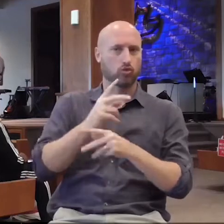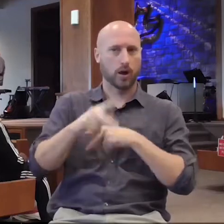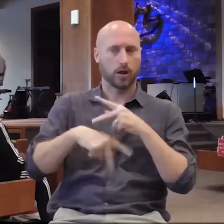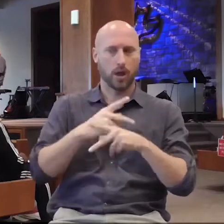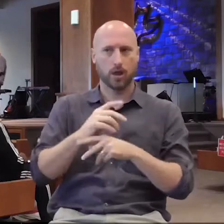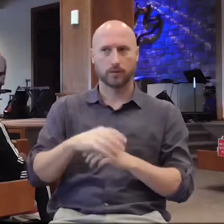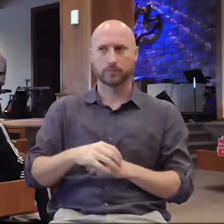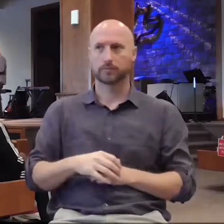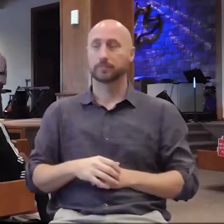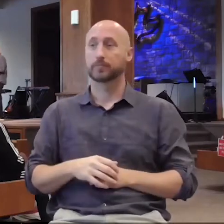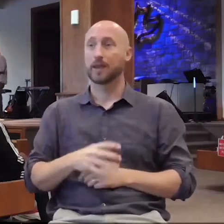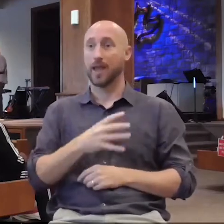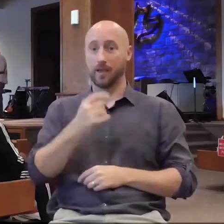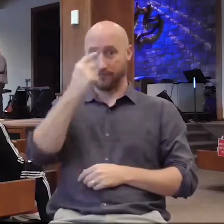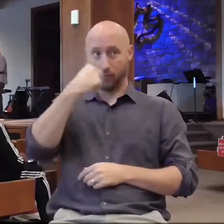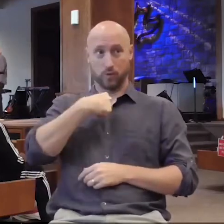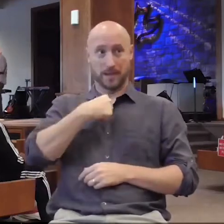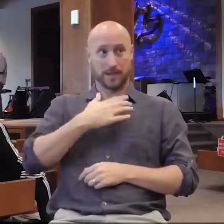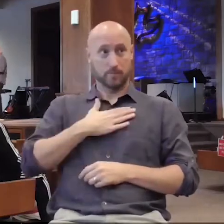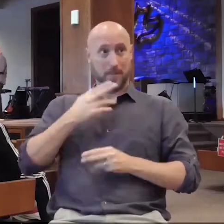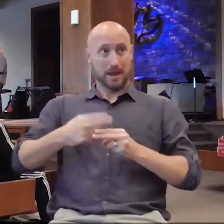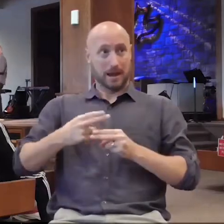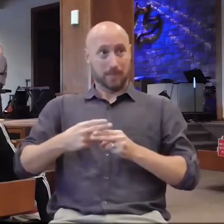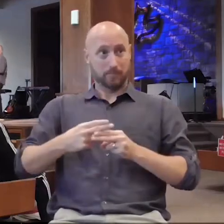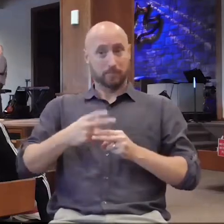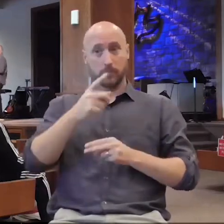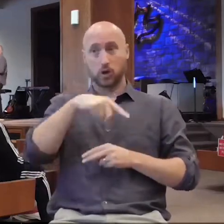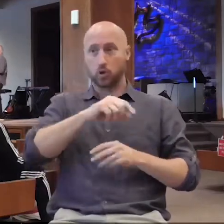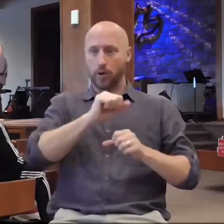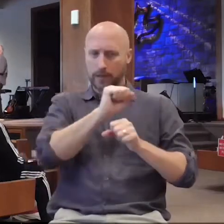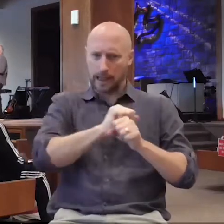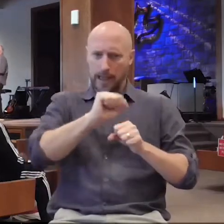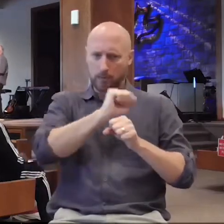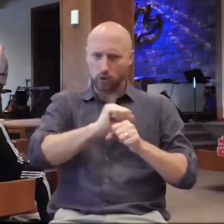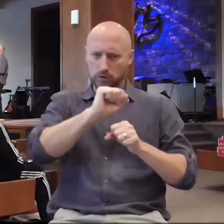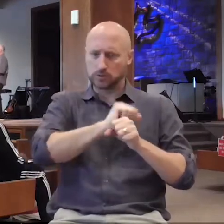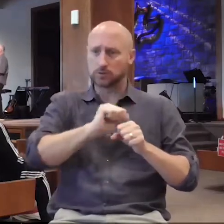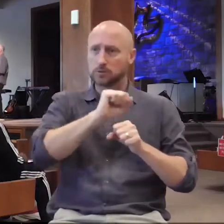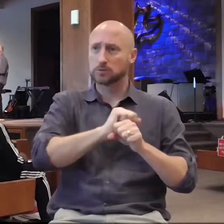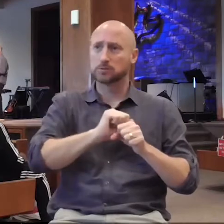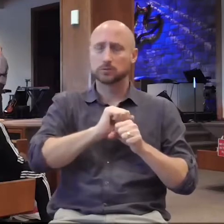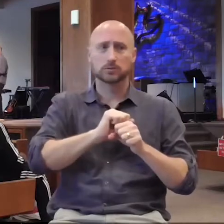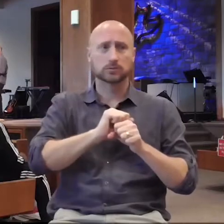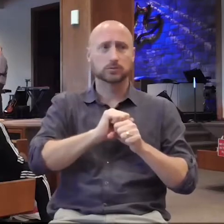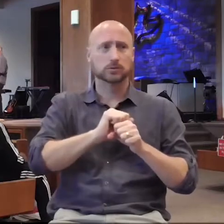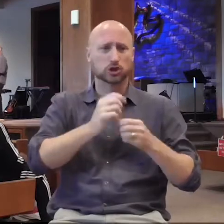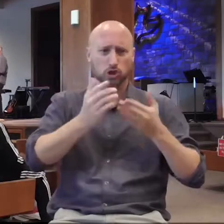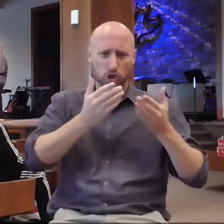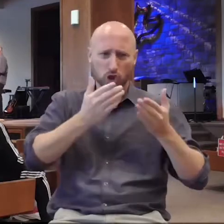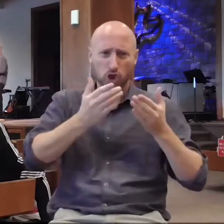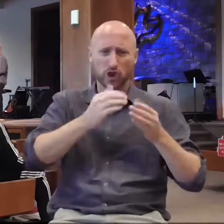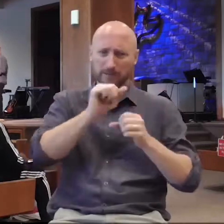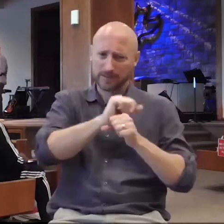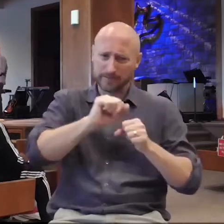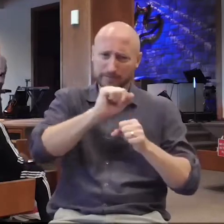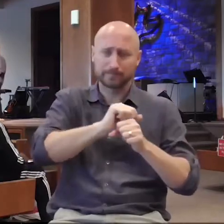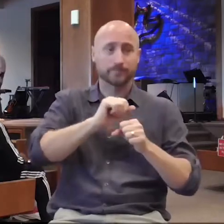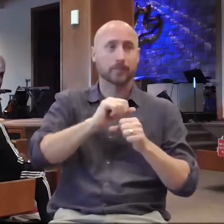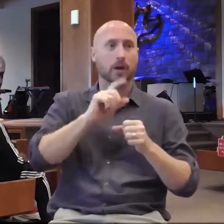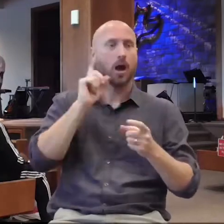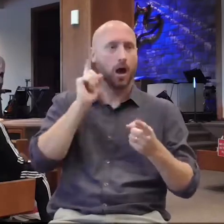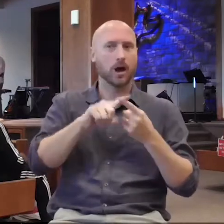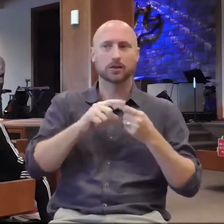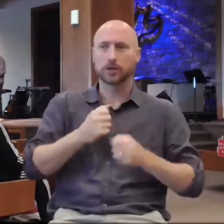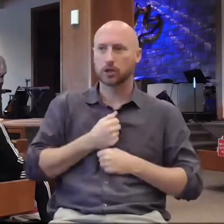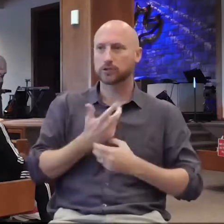sake, you have labored. And it's labored to the point of exhaustion, and it's the perfect